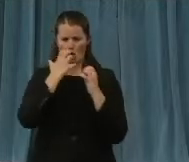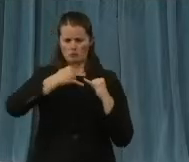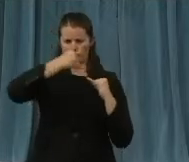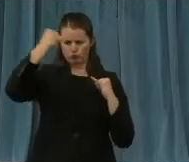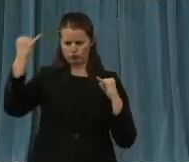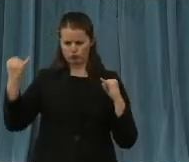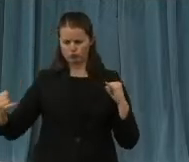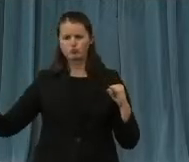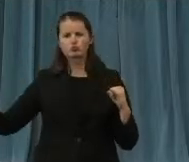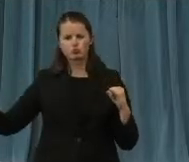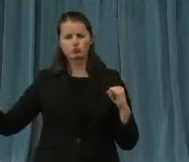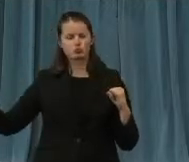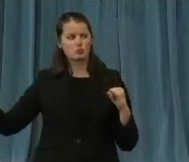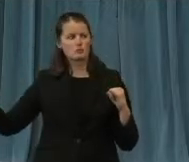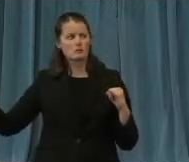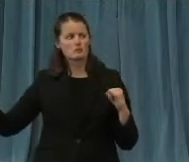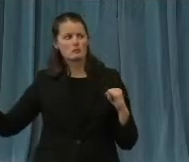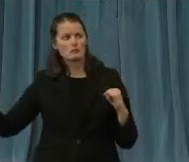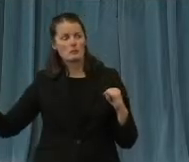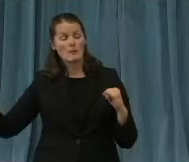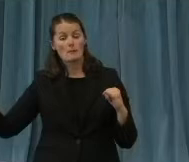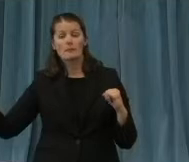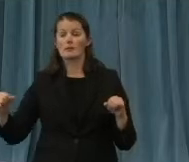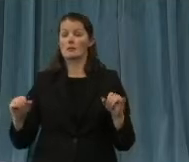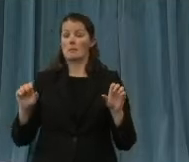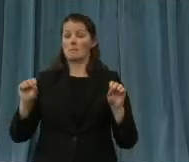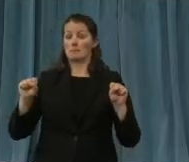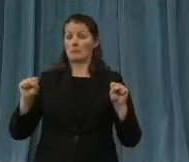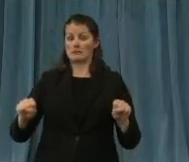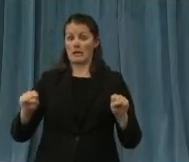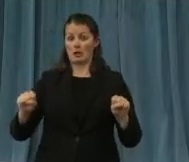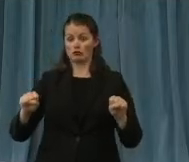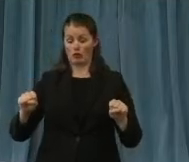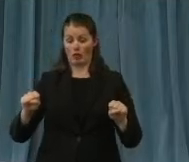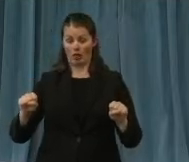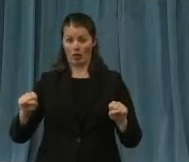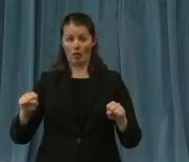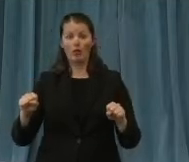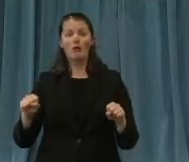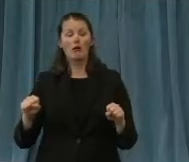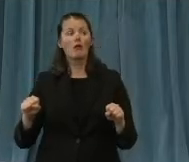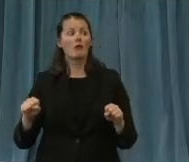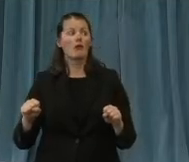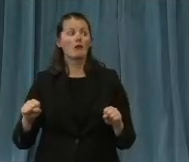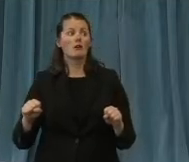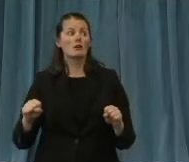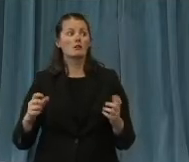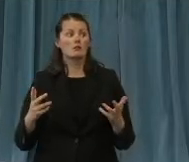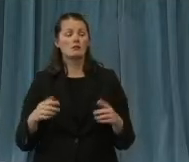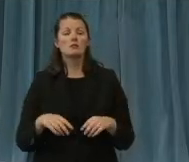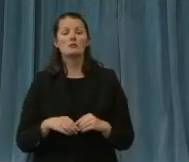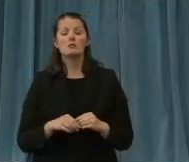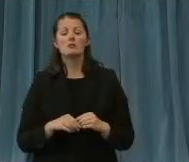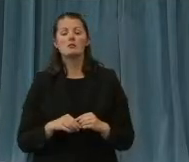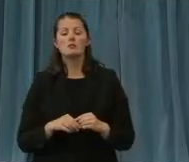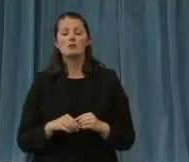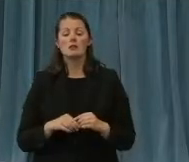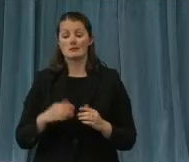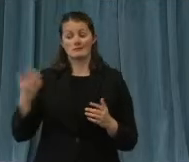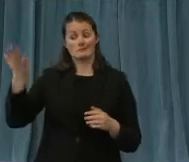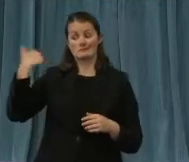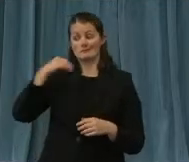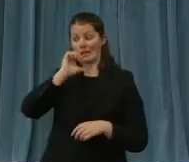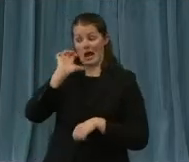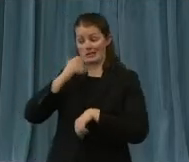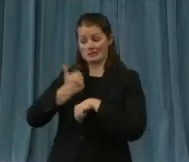the dark dotted curve, is the potential model that would have been our trajectory had we not imposed the control